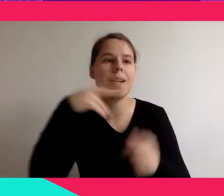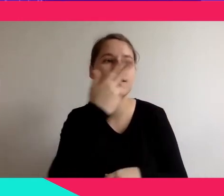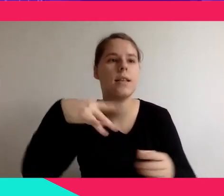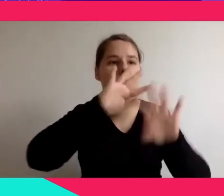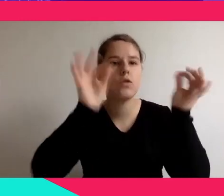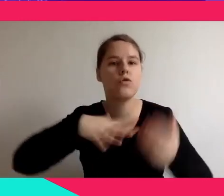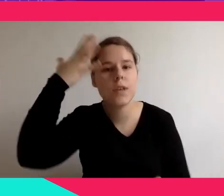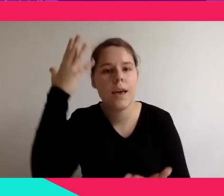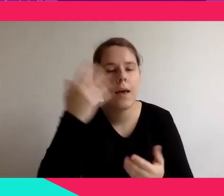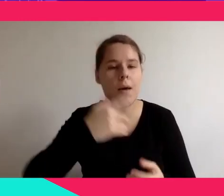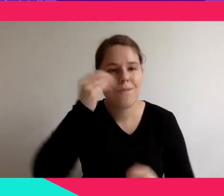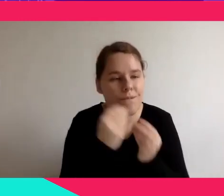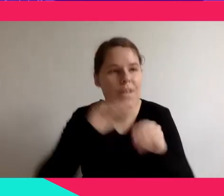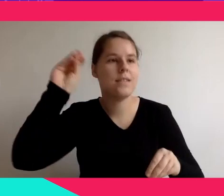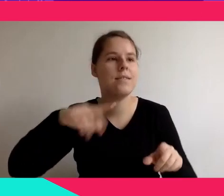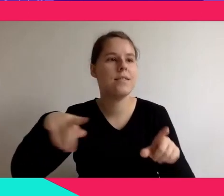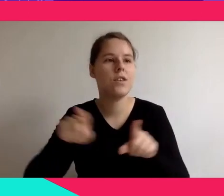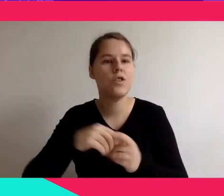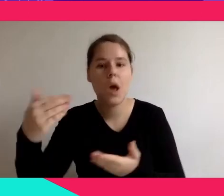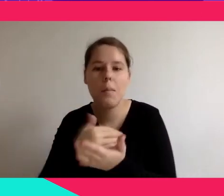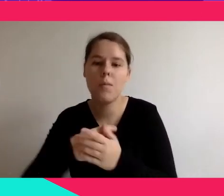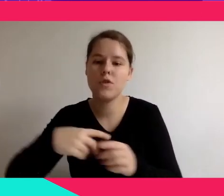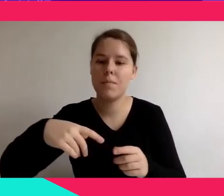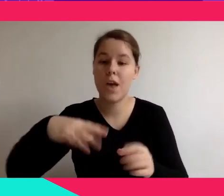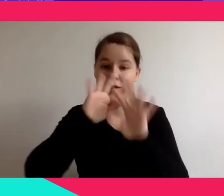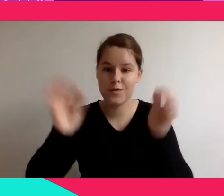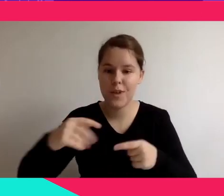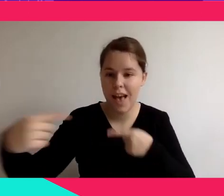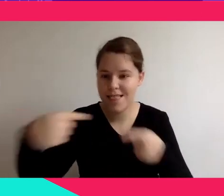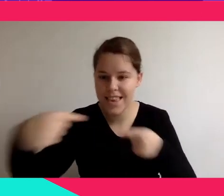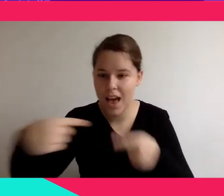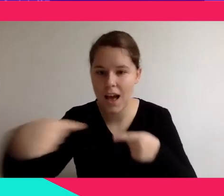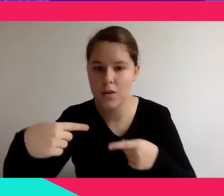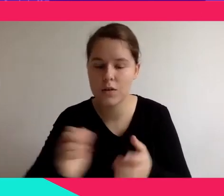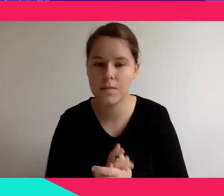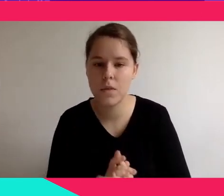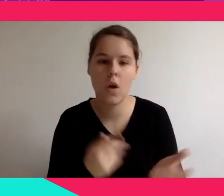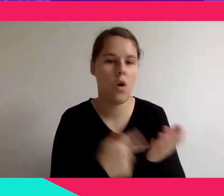having like a live conversation about the art they were looking at, as you can see in my snapshot,